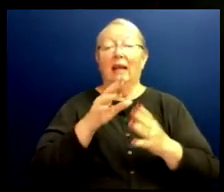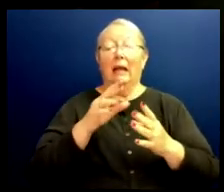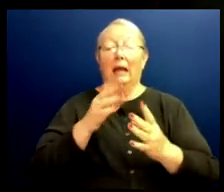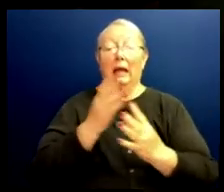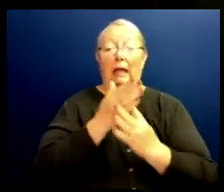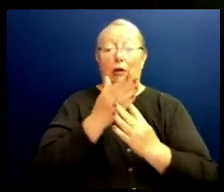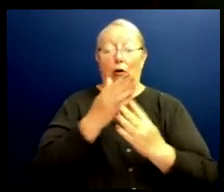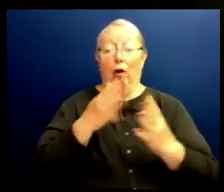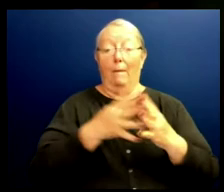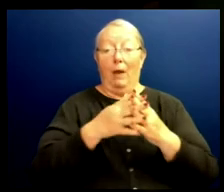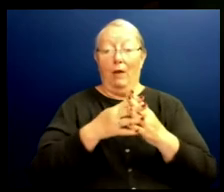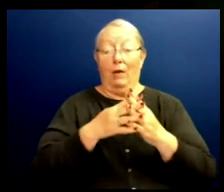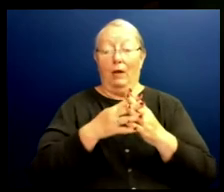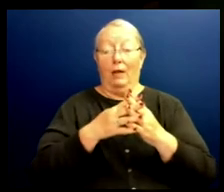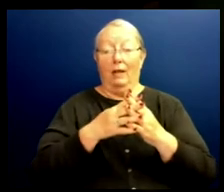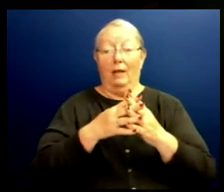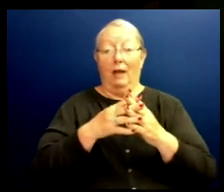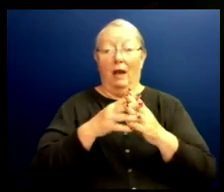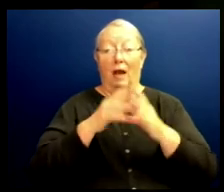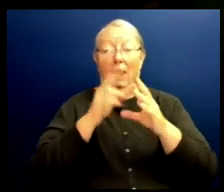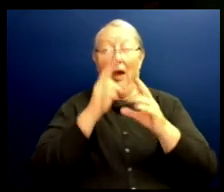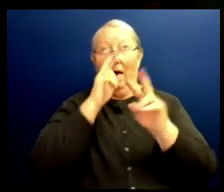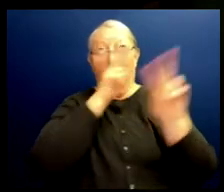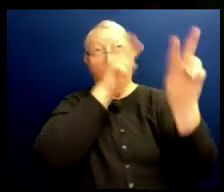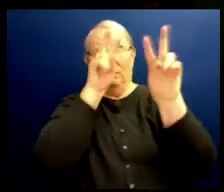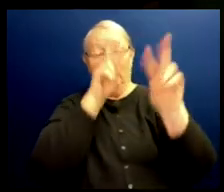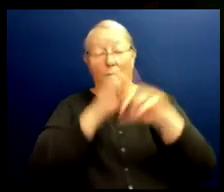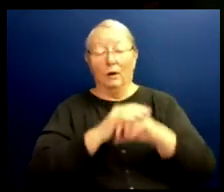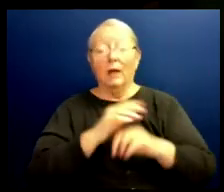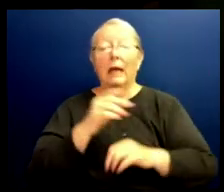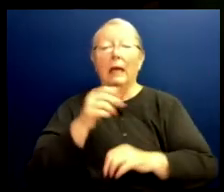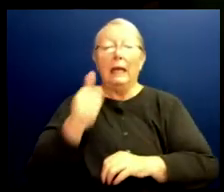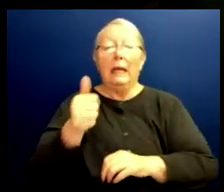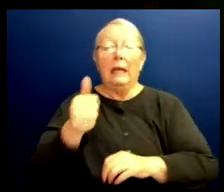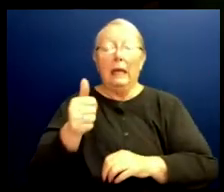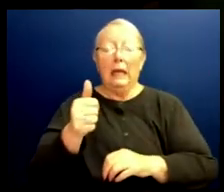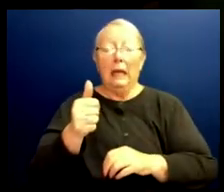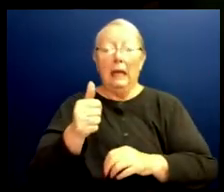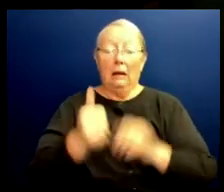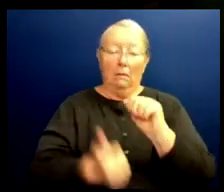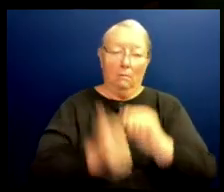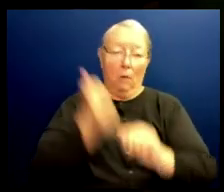director of the Space Telescope Science Institute, Bob devoted a substantial